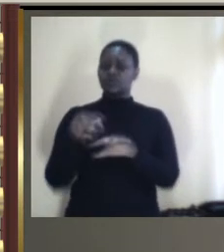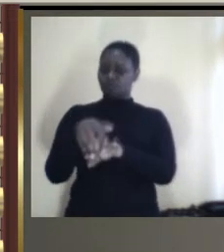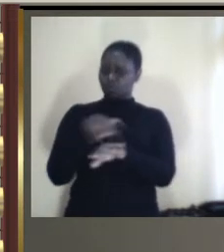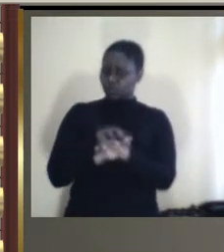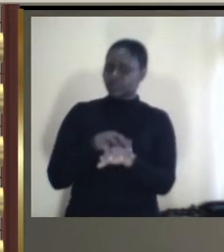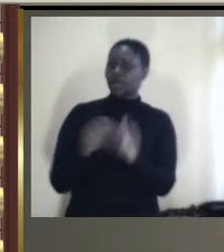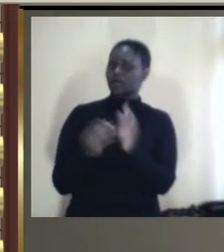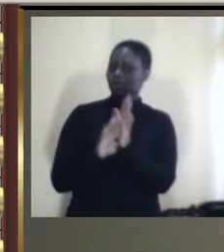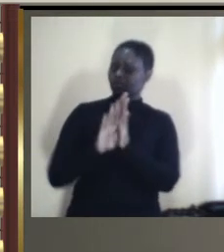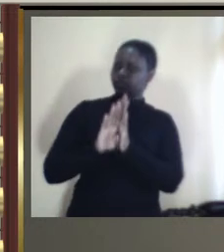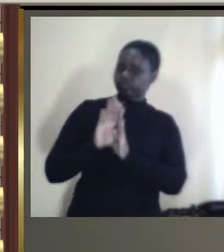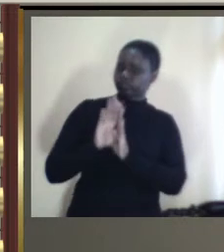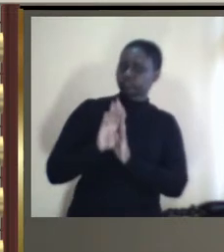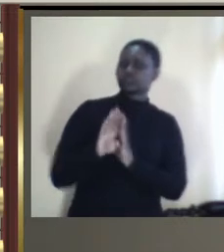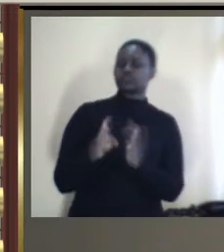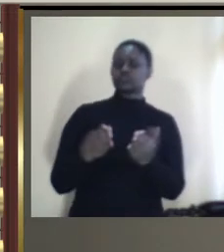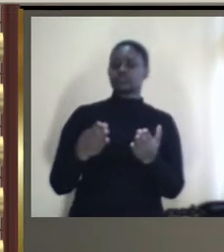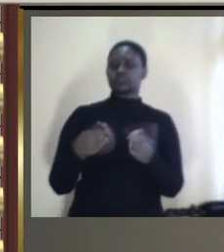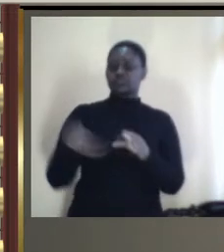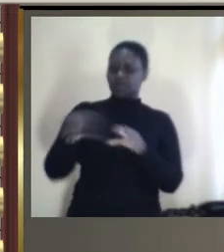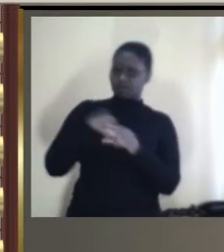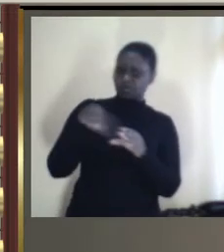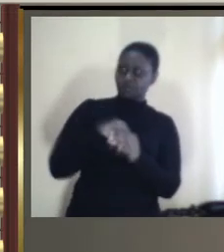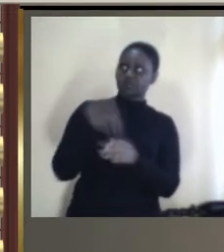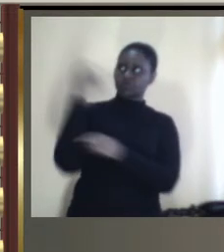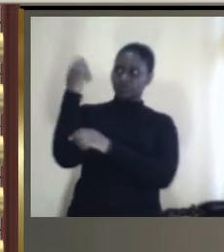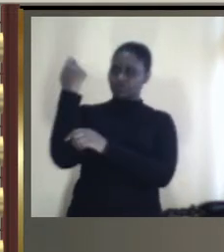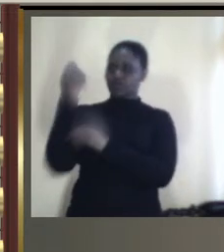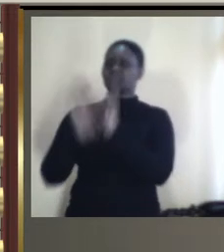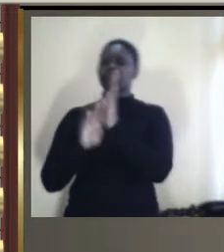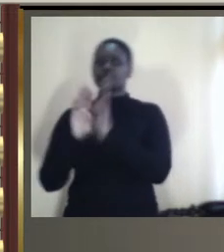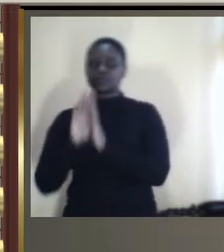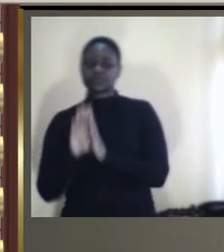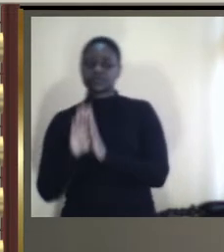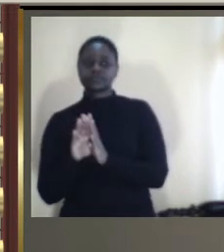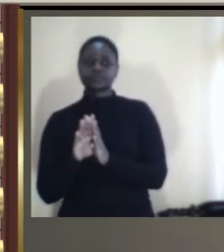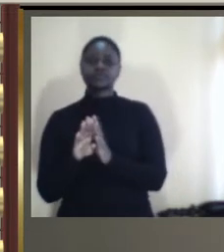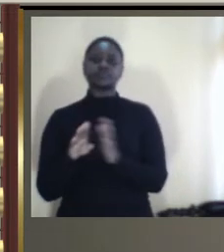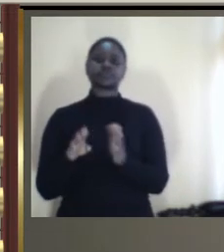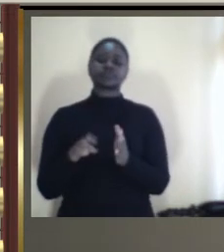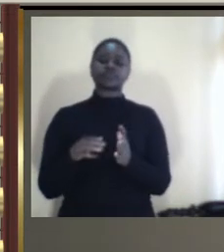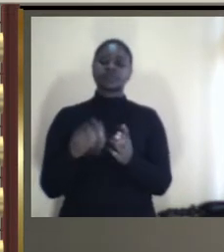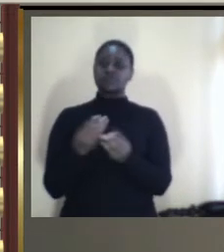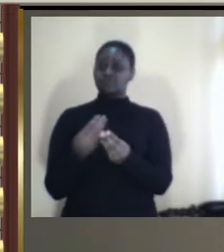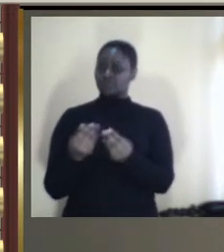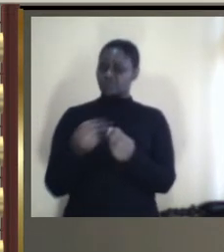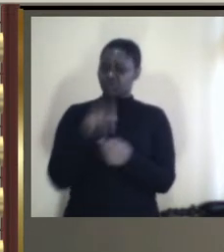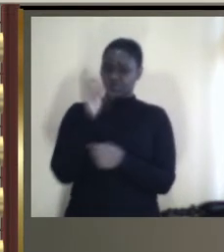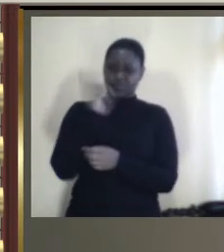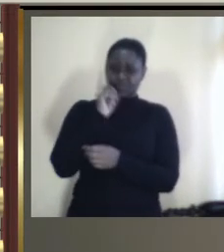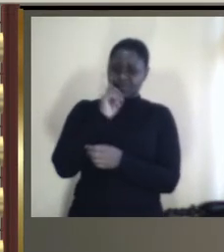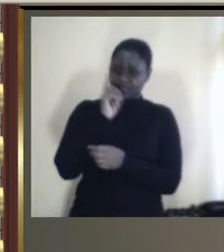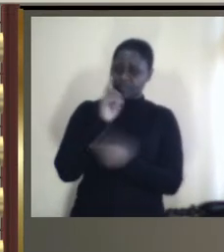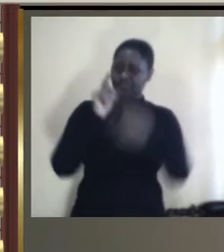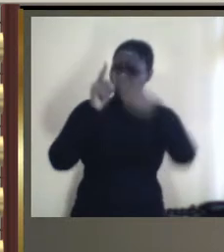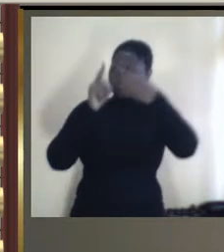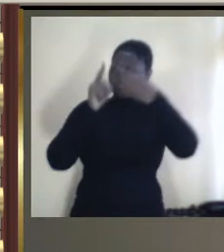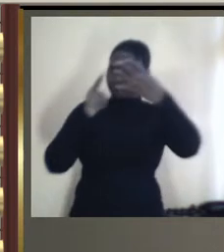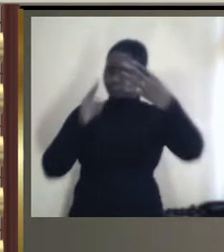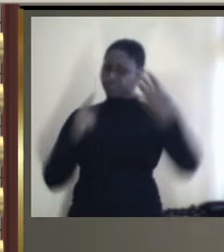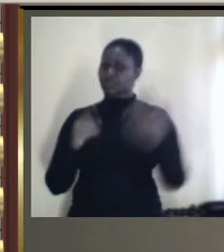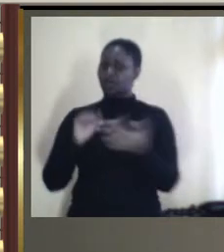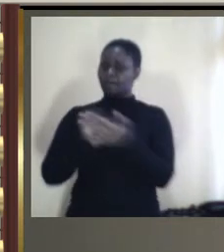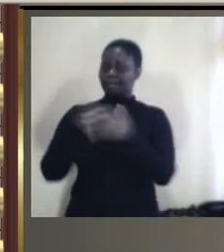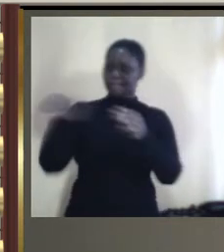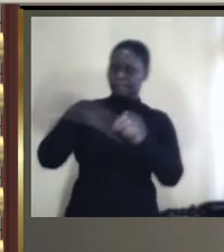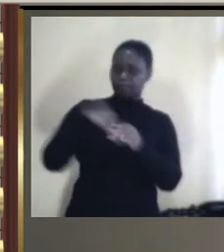agricultural growth, and inclusive rural development. In order to realize this noble objective, the department must enter